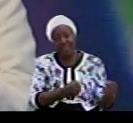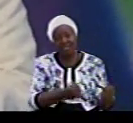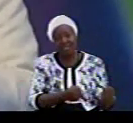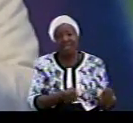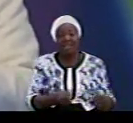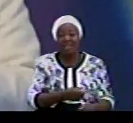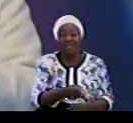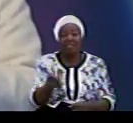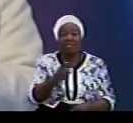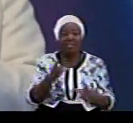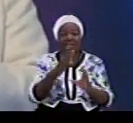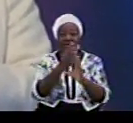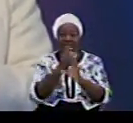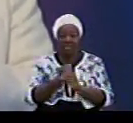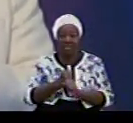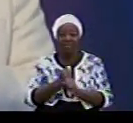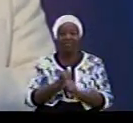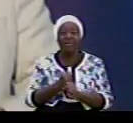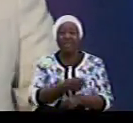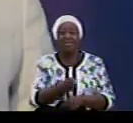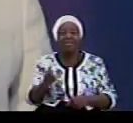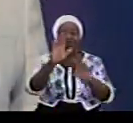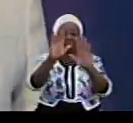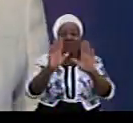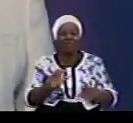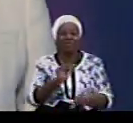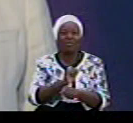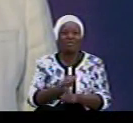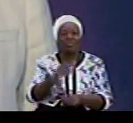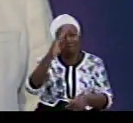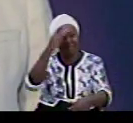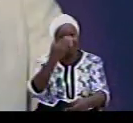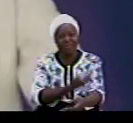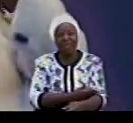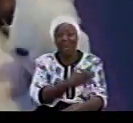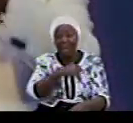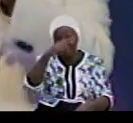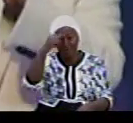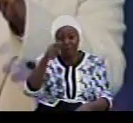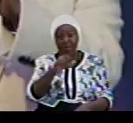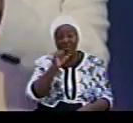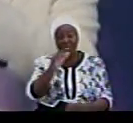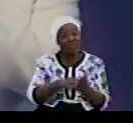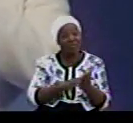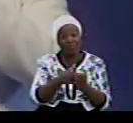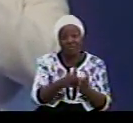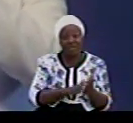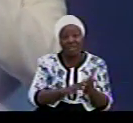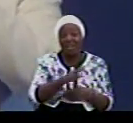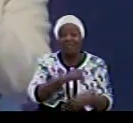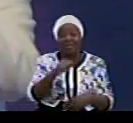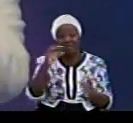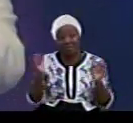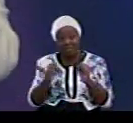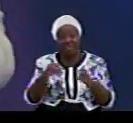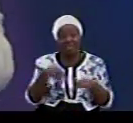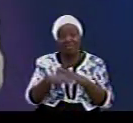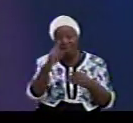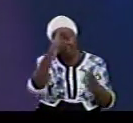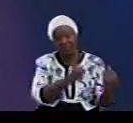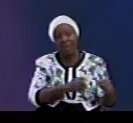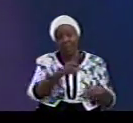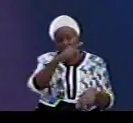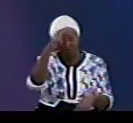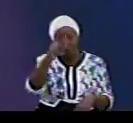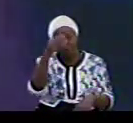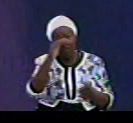received their miracle son. And because you are not feeble, because you know that with our God, all